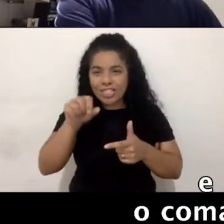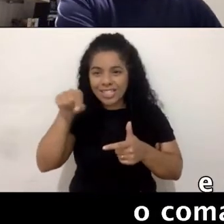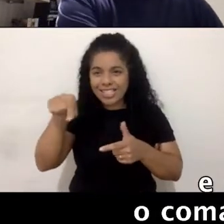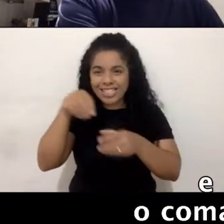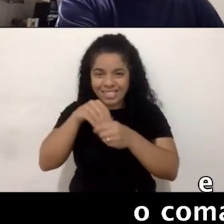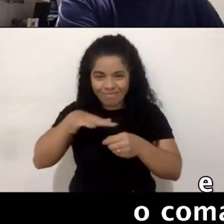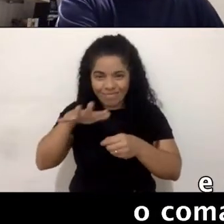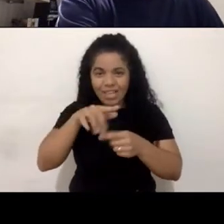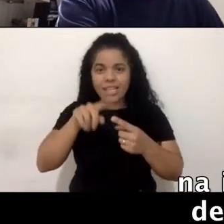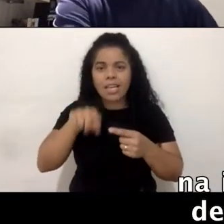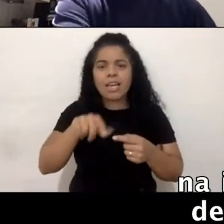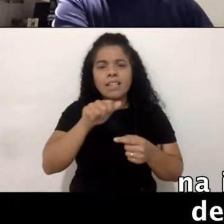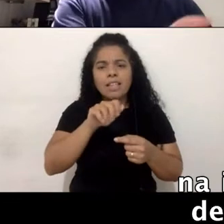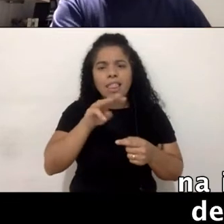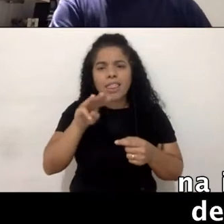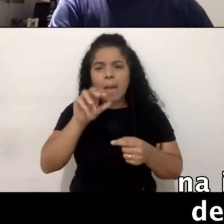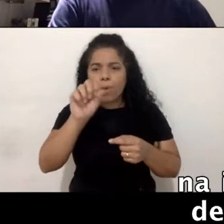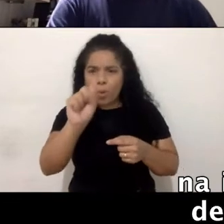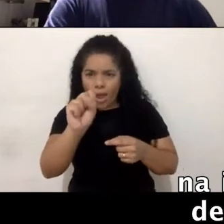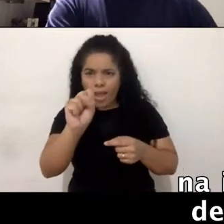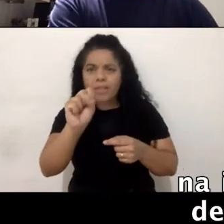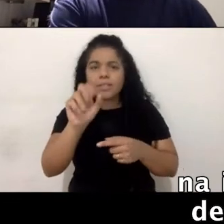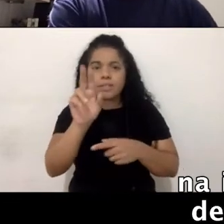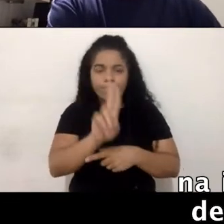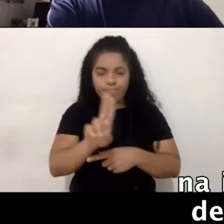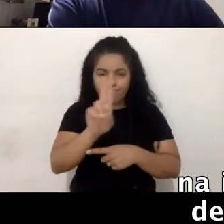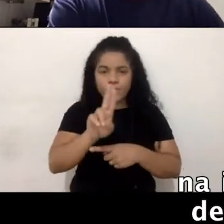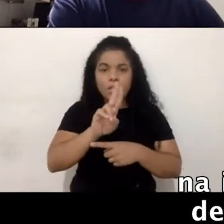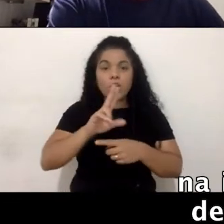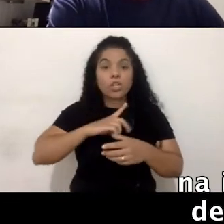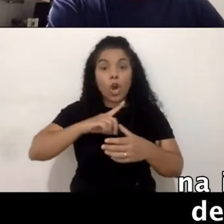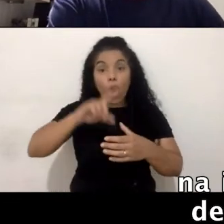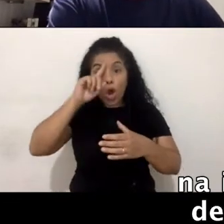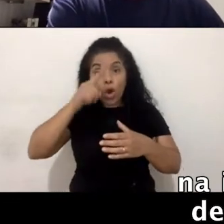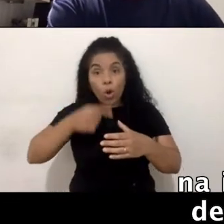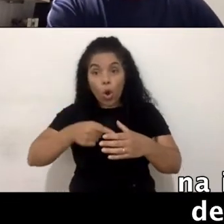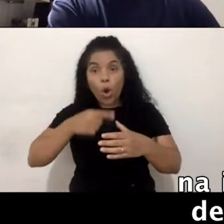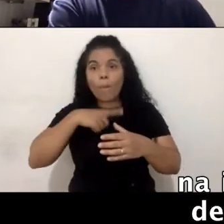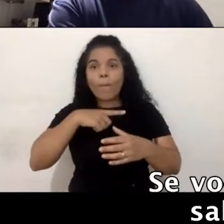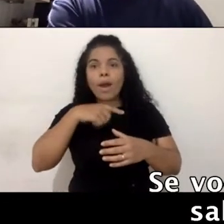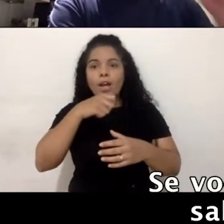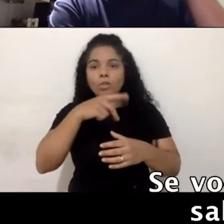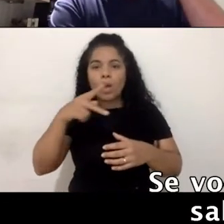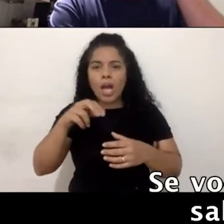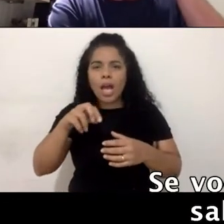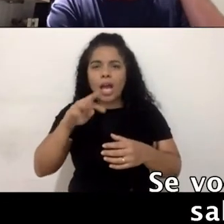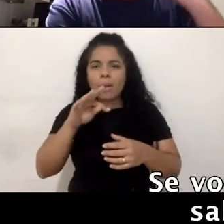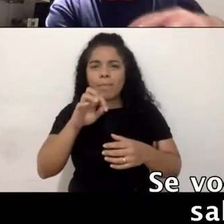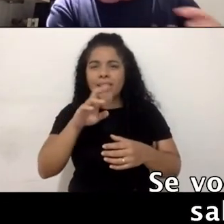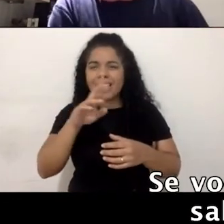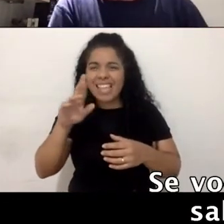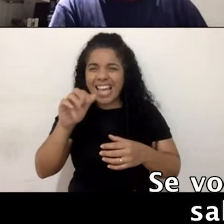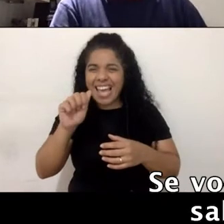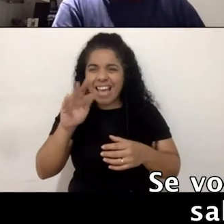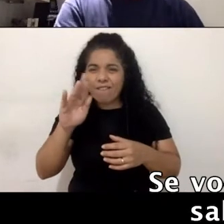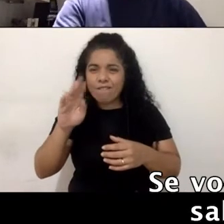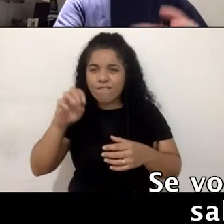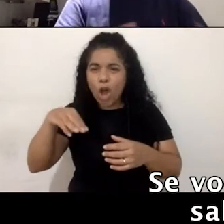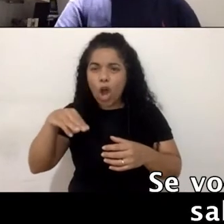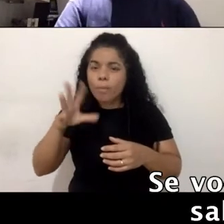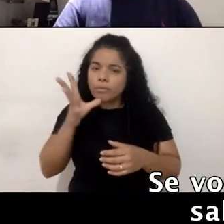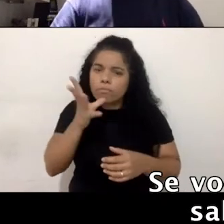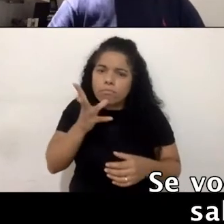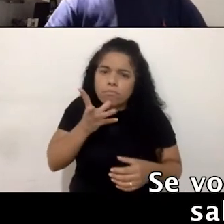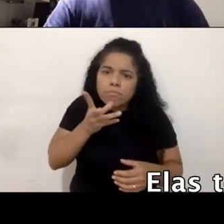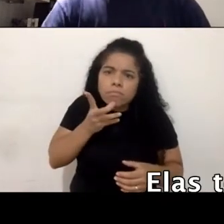Terraform apply command on their infrastructure, it would take more than an hour for that command to complete, which, if you're familiar with these kind of tools, they tend